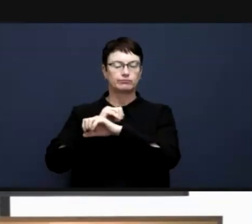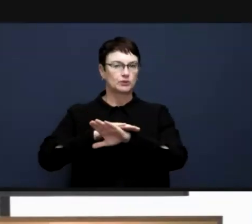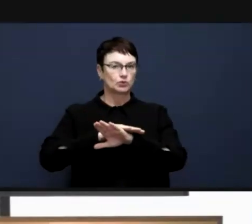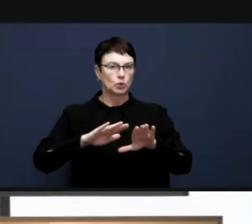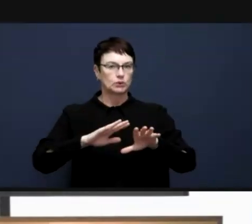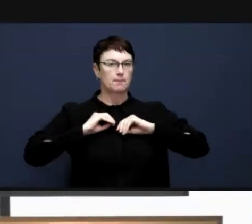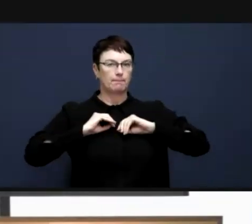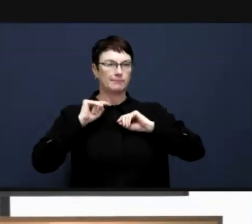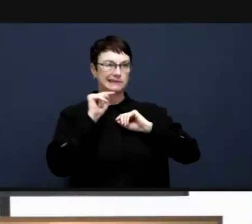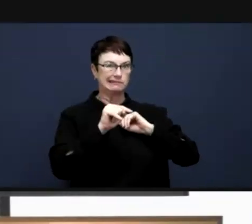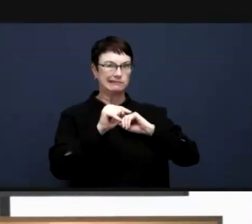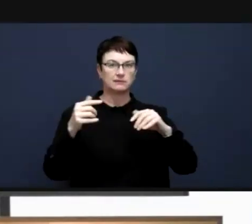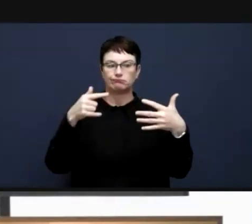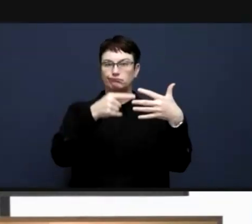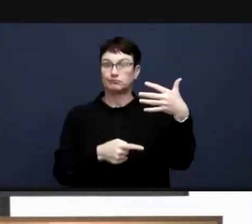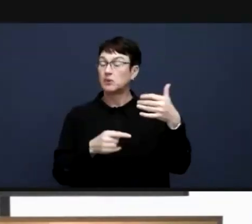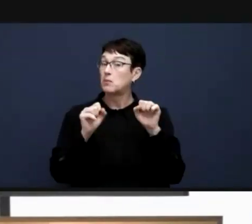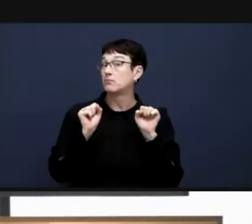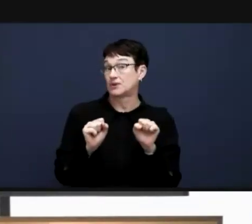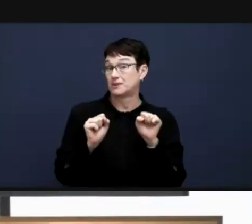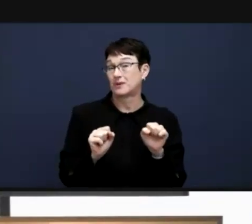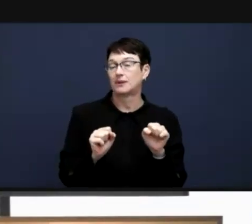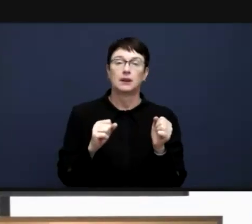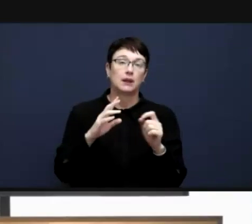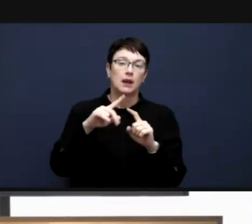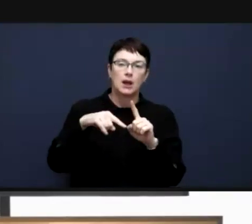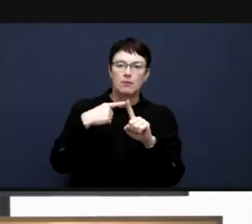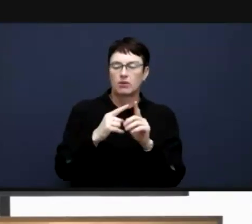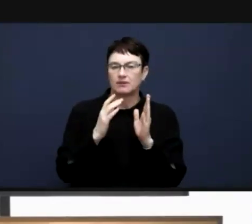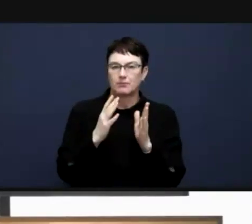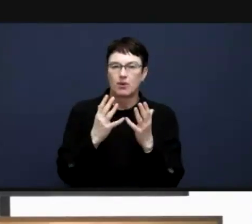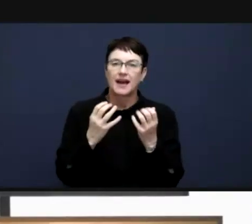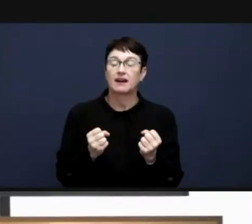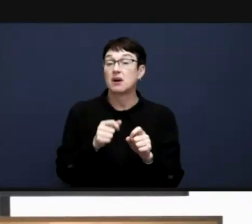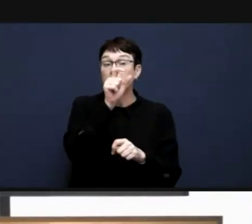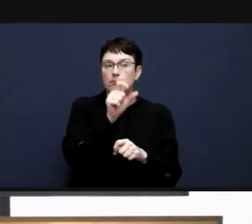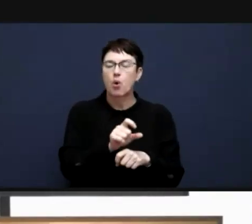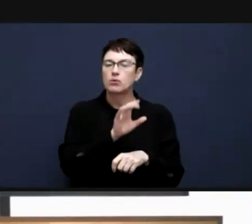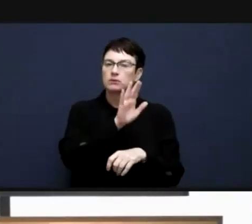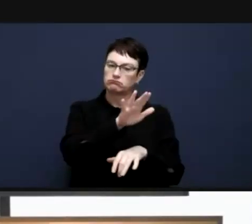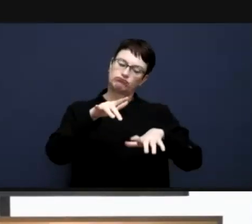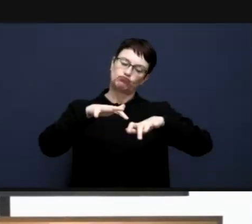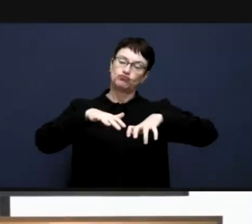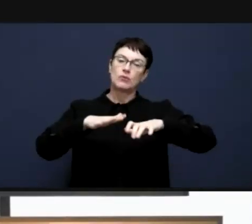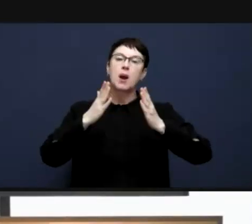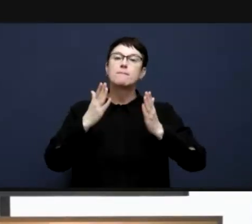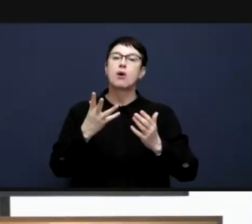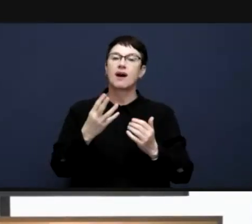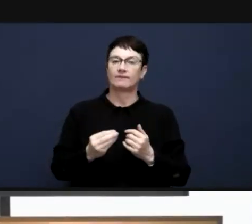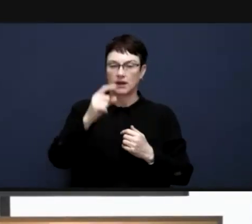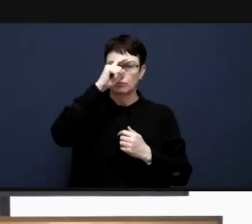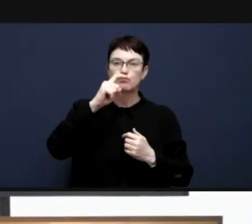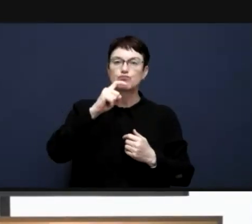discussed. Onboarding processes may help store individual user profiles. So there were some examples from the UK